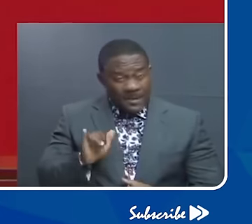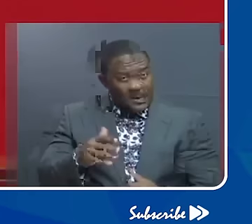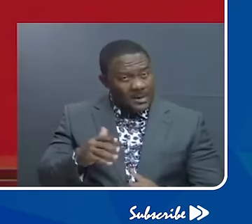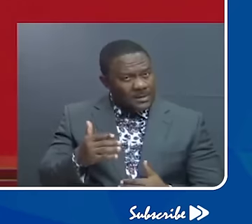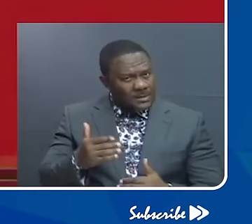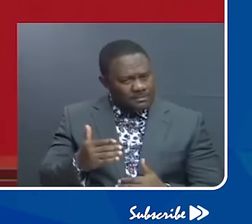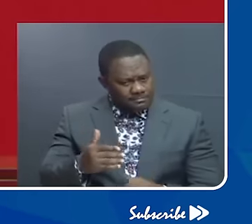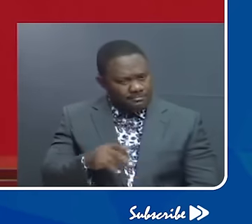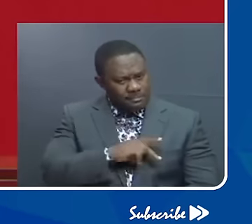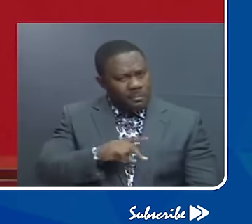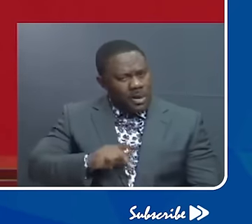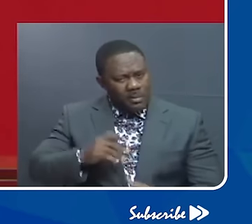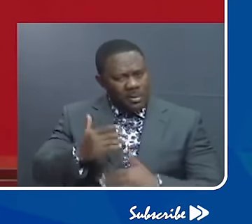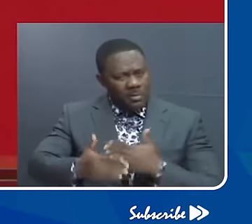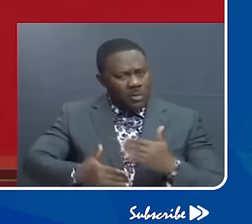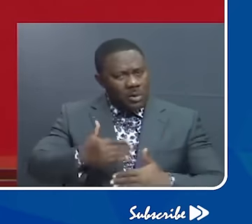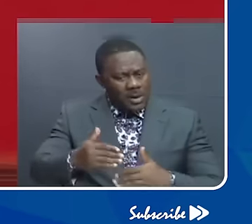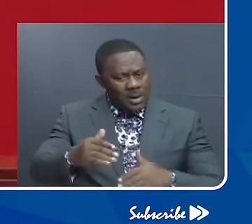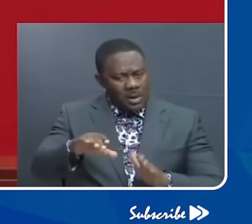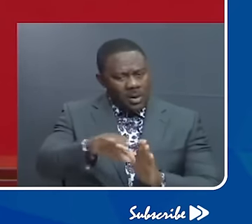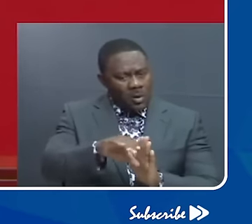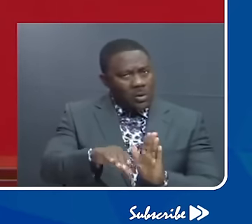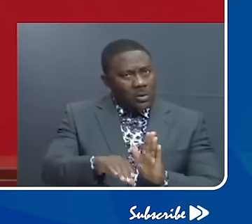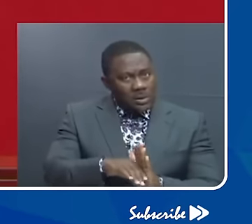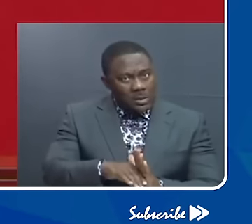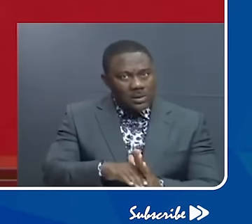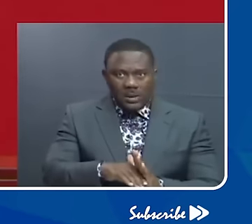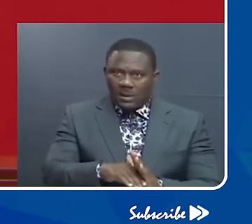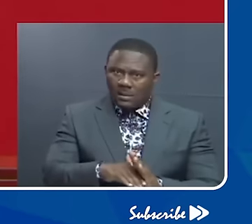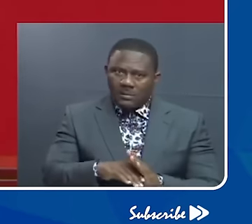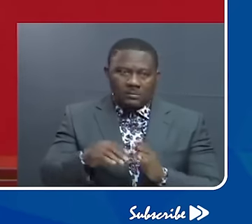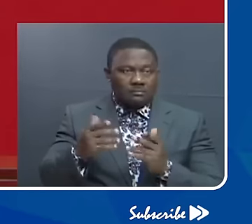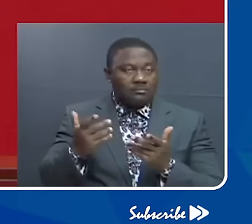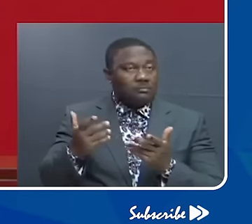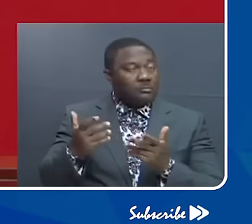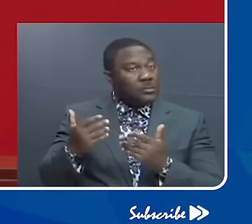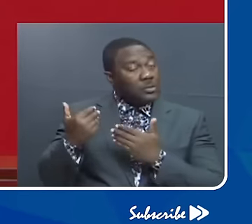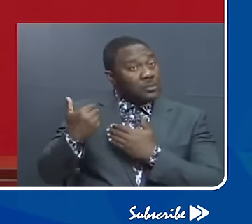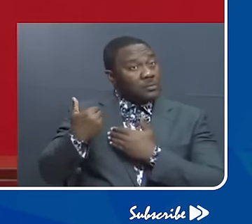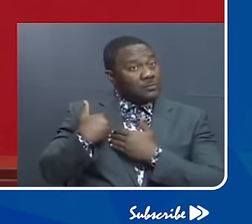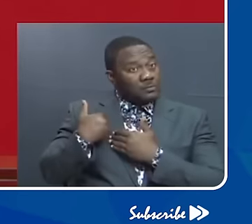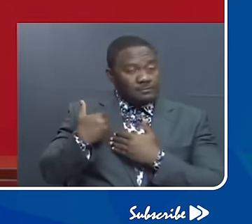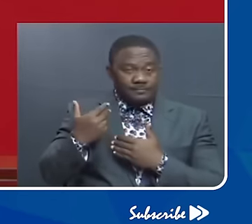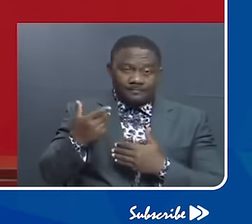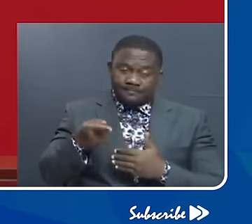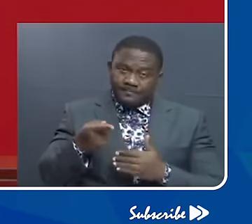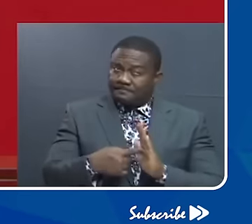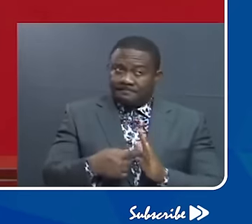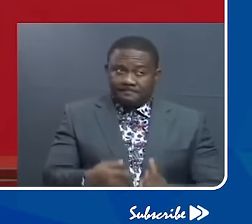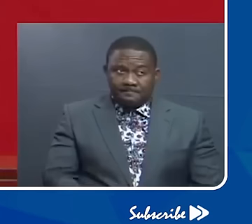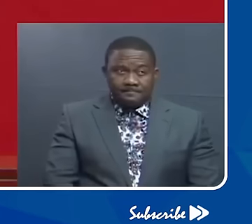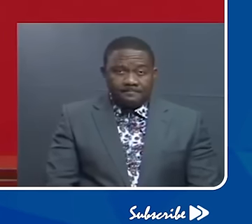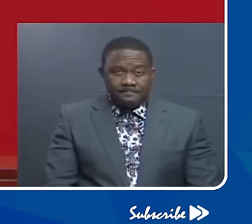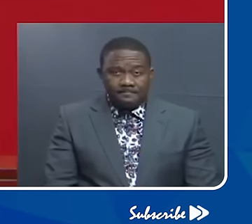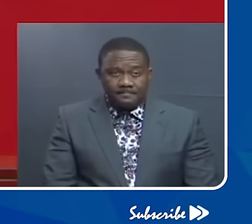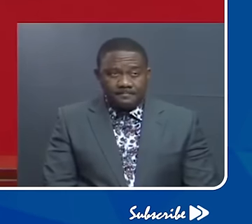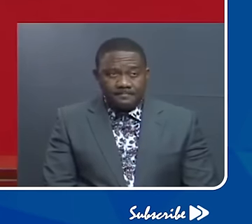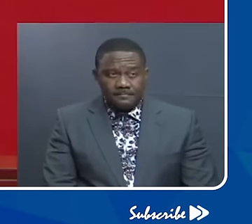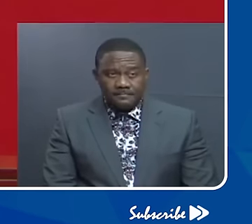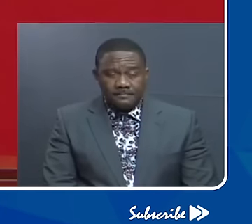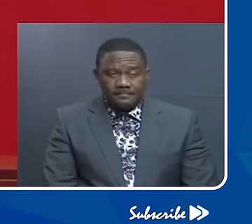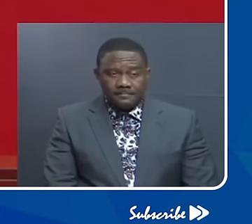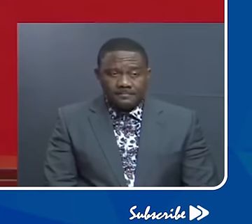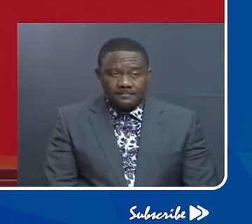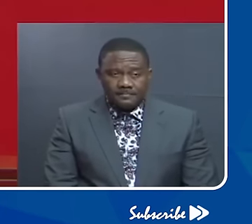processes and constitutional mandates risks setting a perilous precedent that could weaken